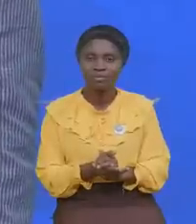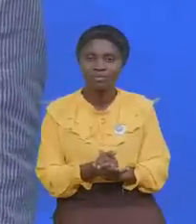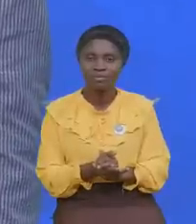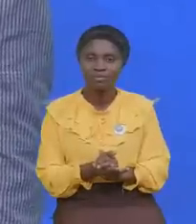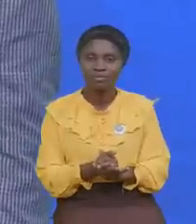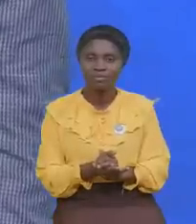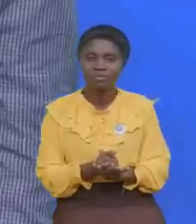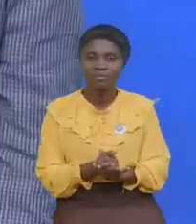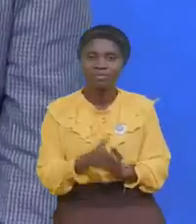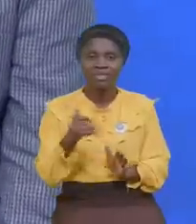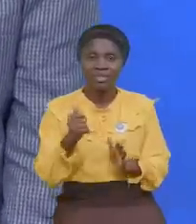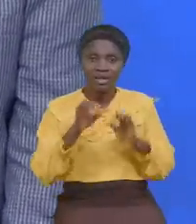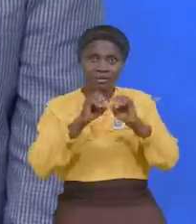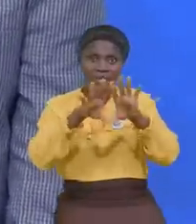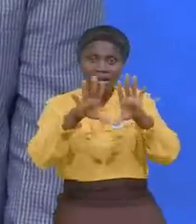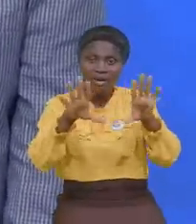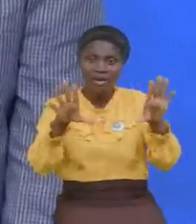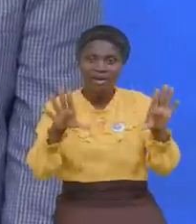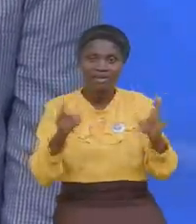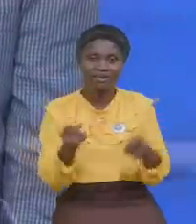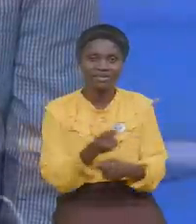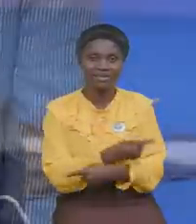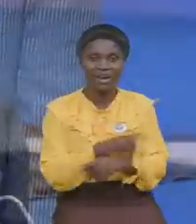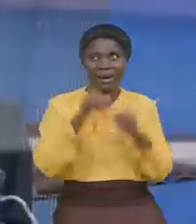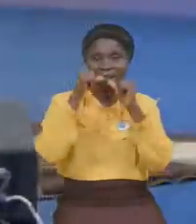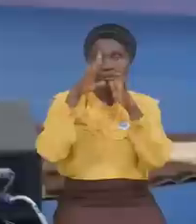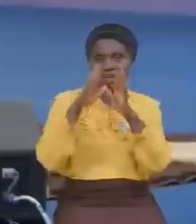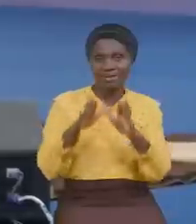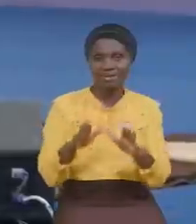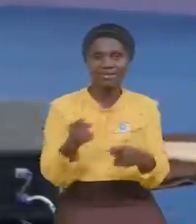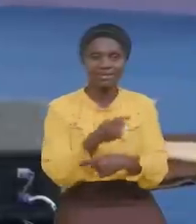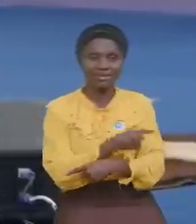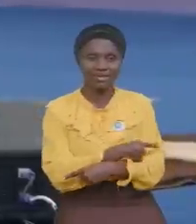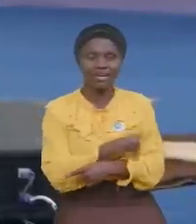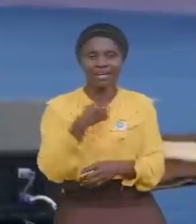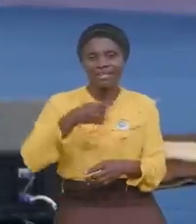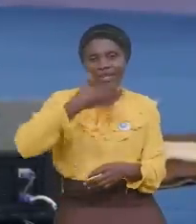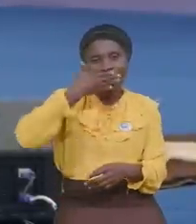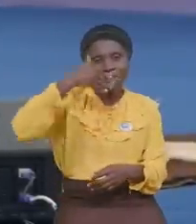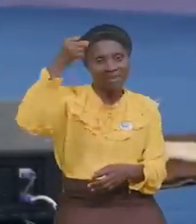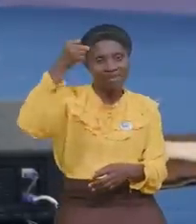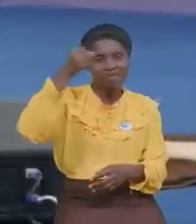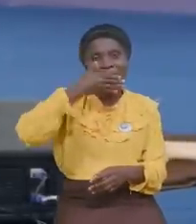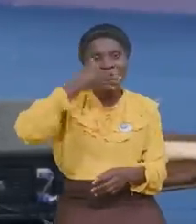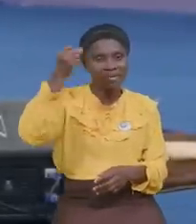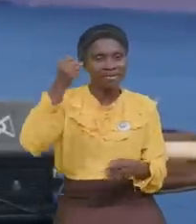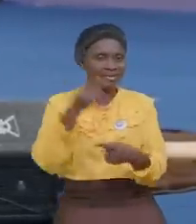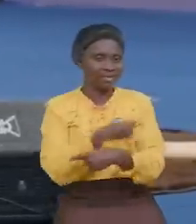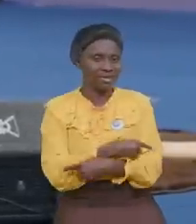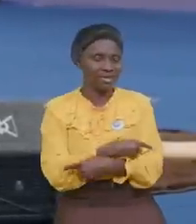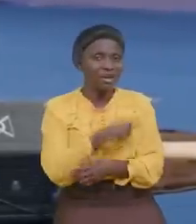the bright day, the blessed day, the best day, because of